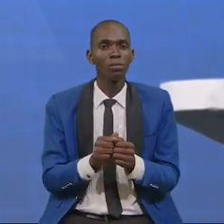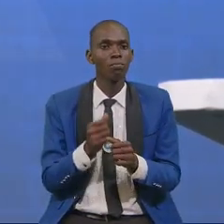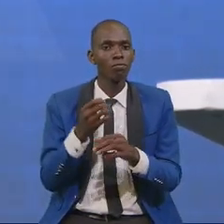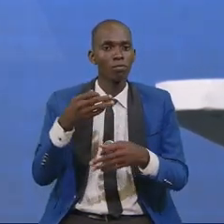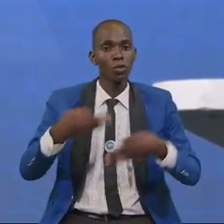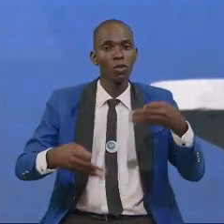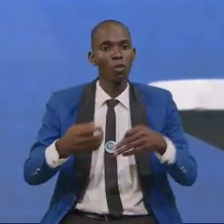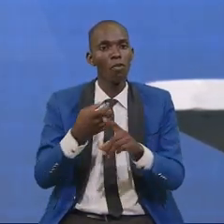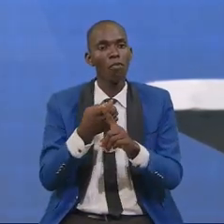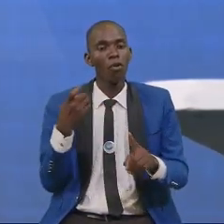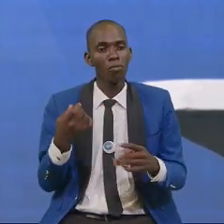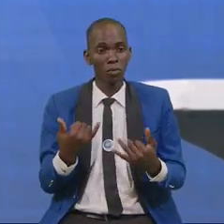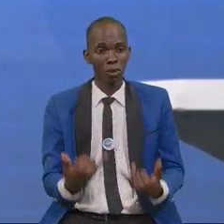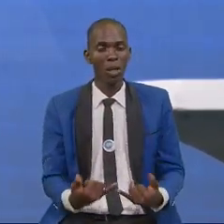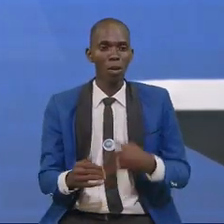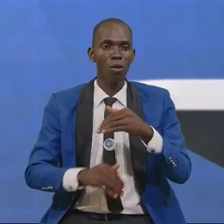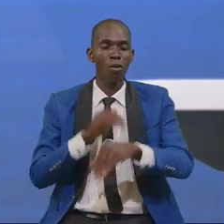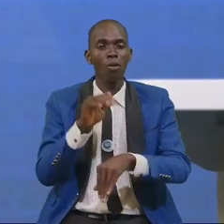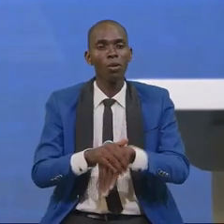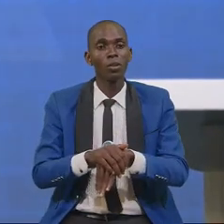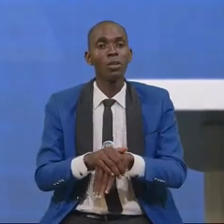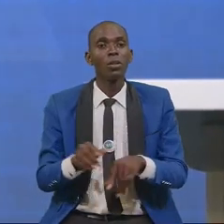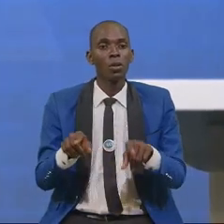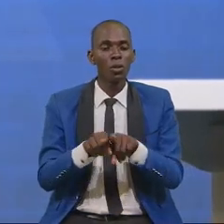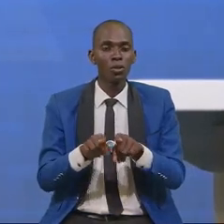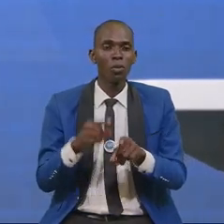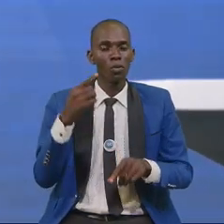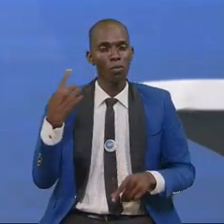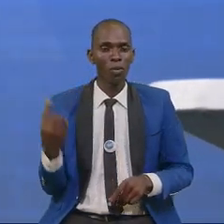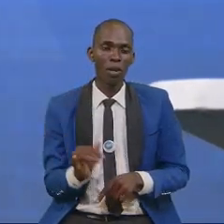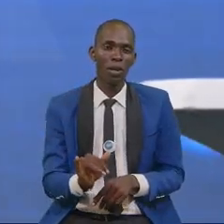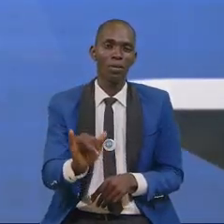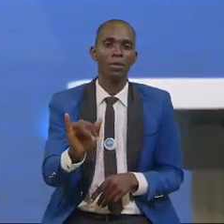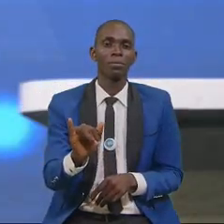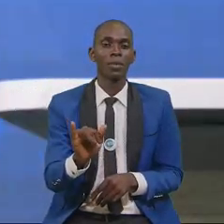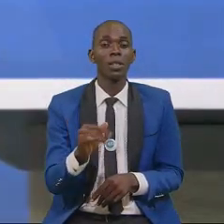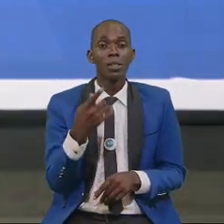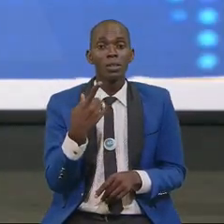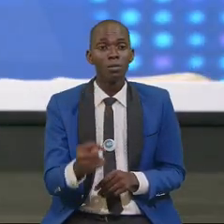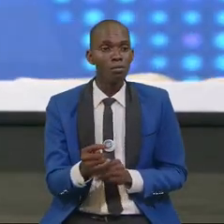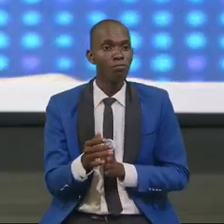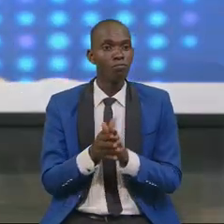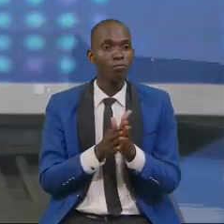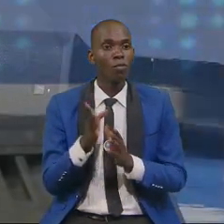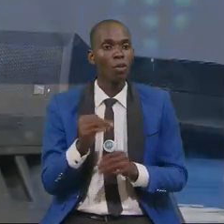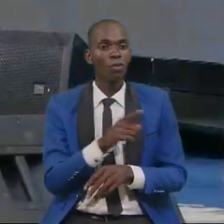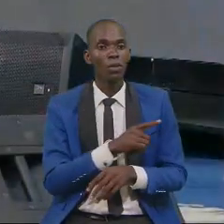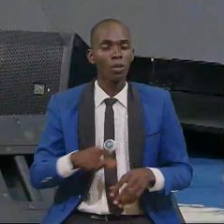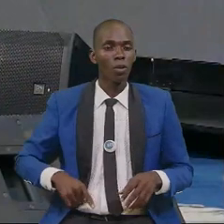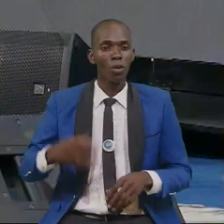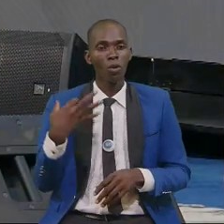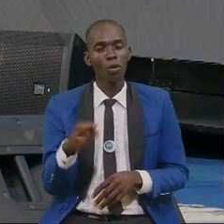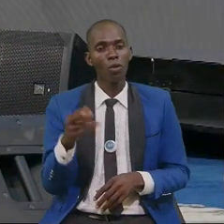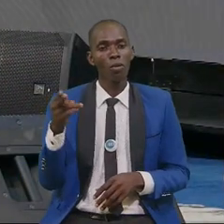from henceforth, even forever. The zeal of the Lord of